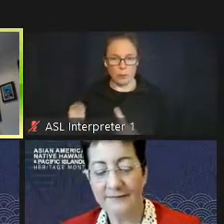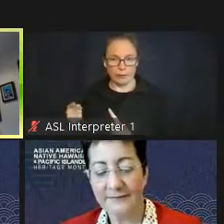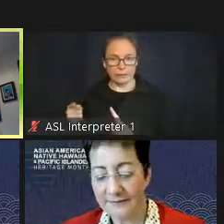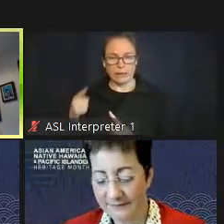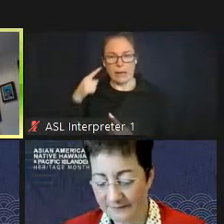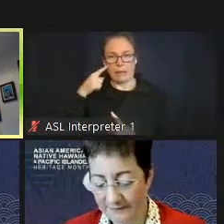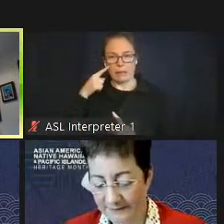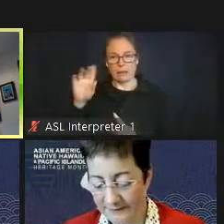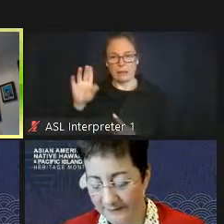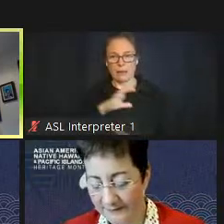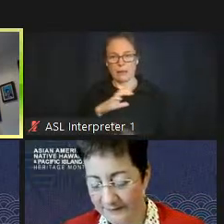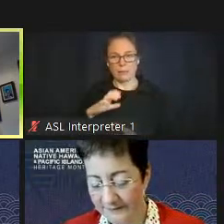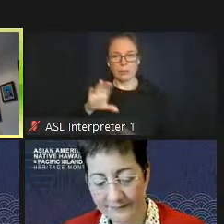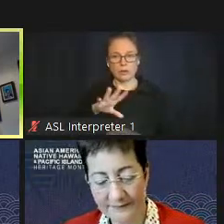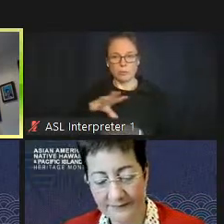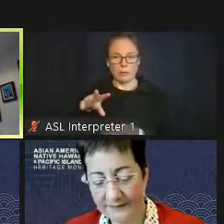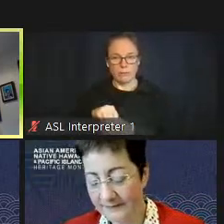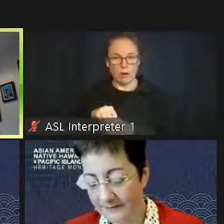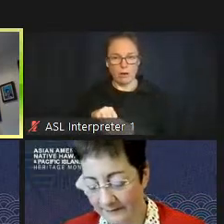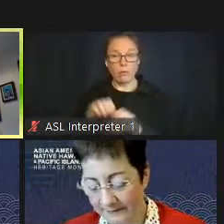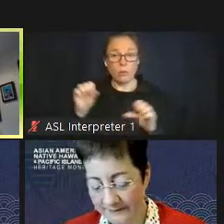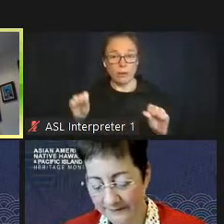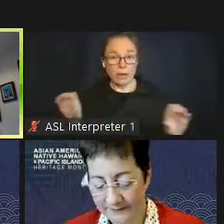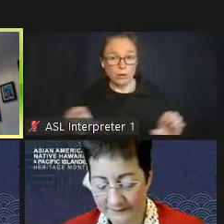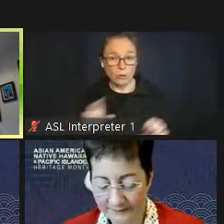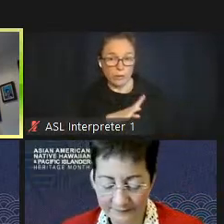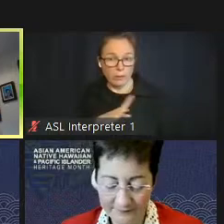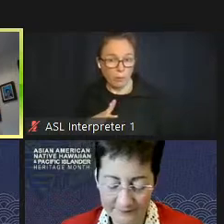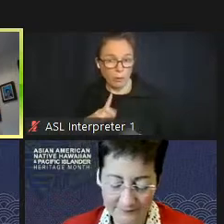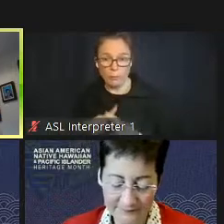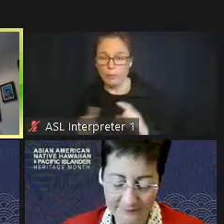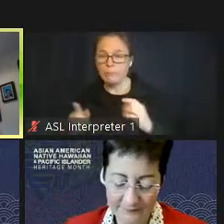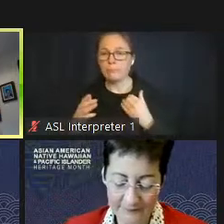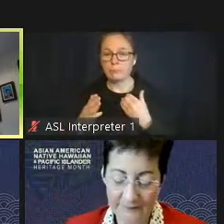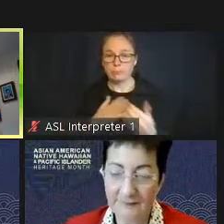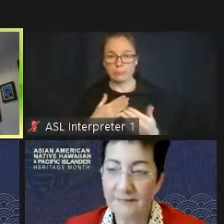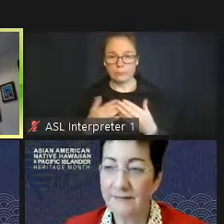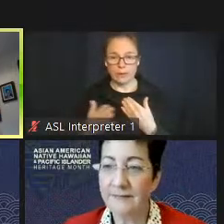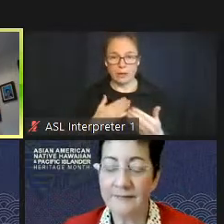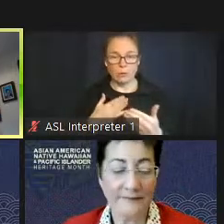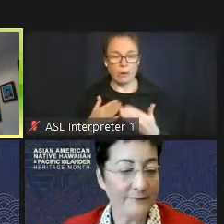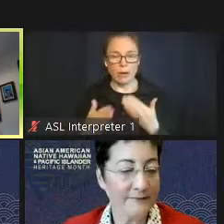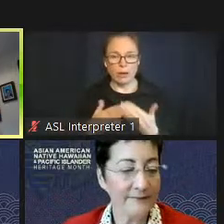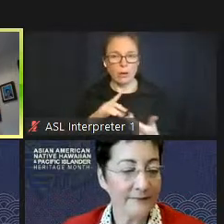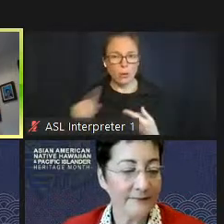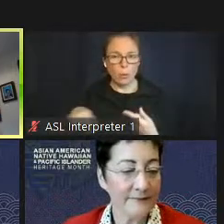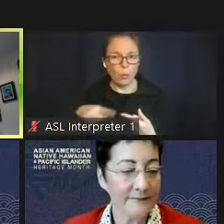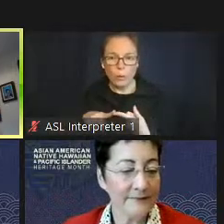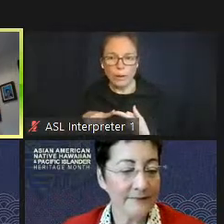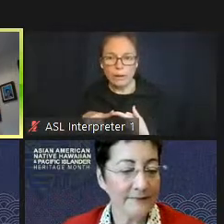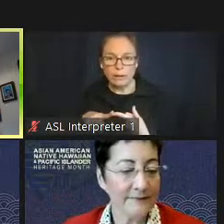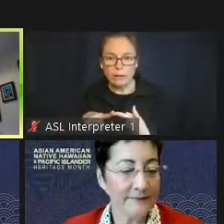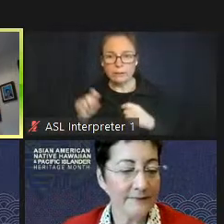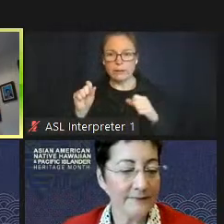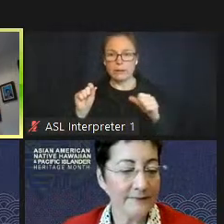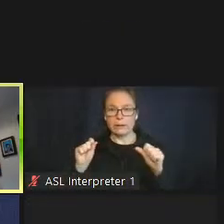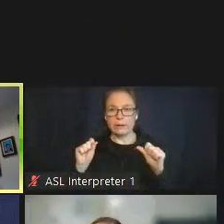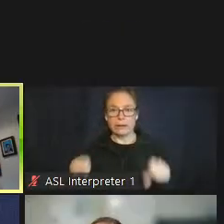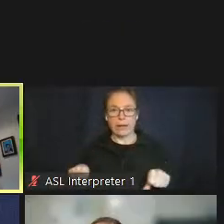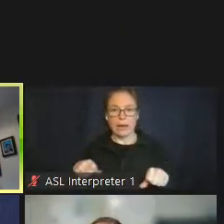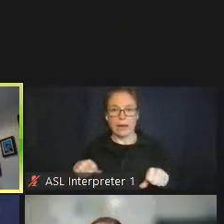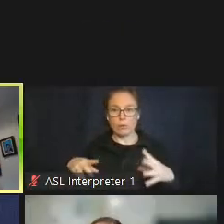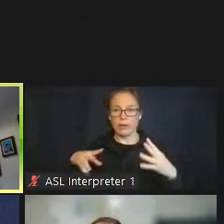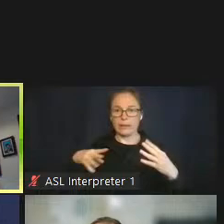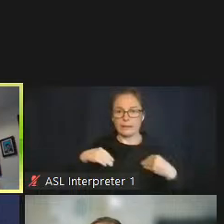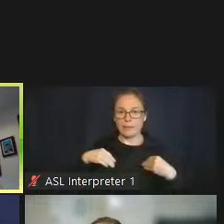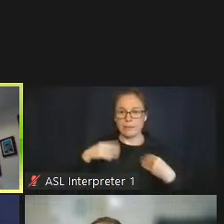needs to be involved with. We certainly can do it at the board level, but at what point, if any, are we going to simply accept the